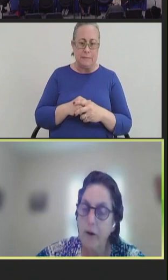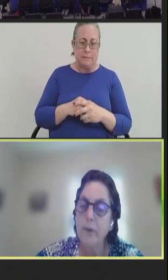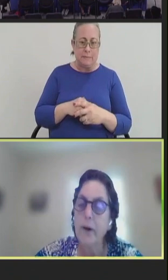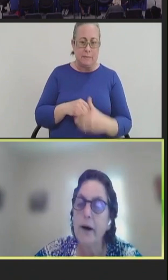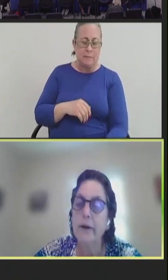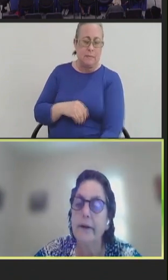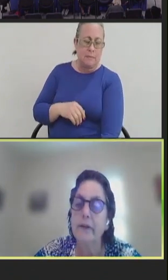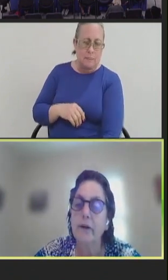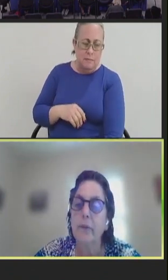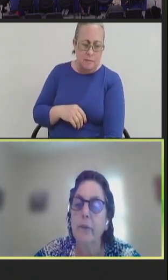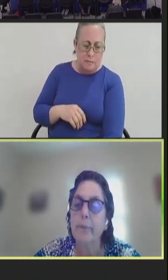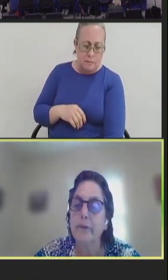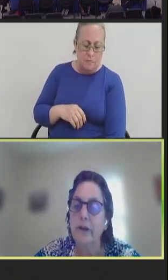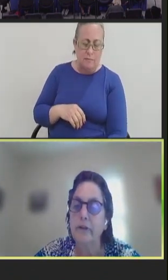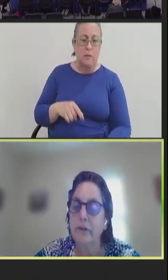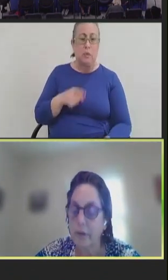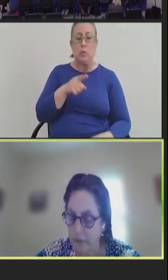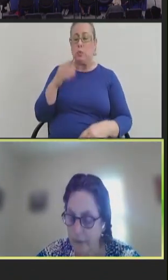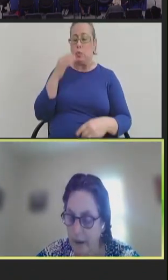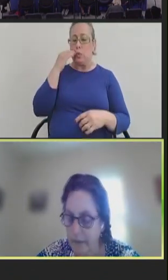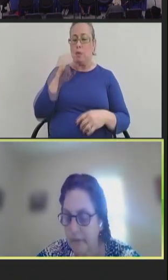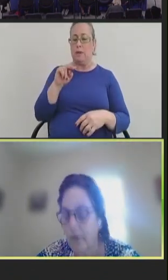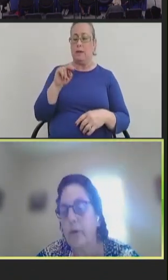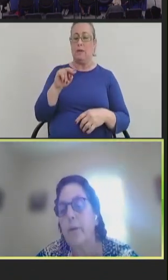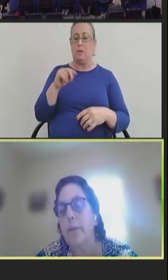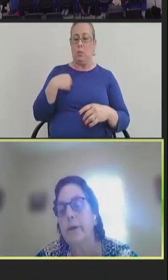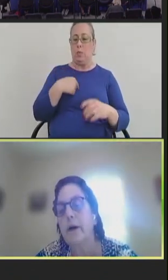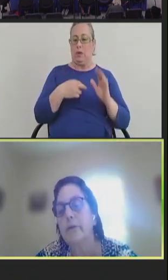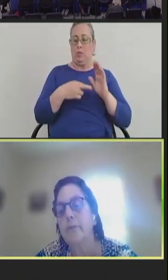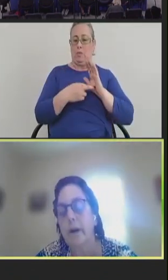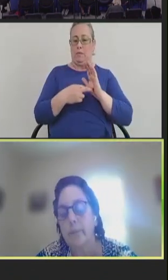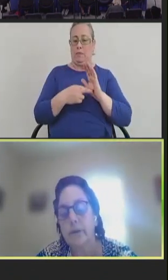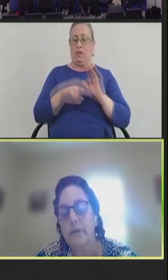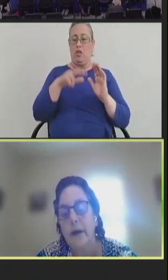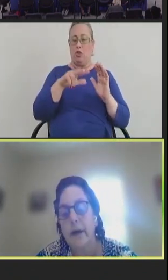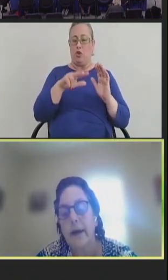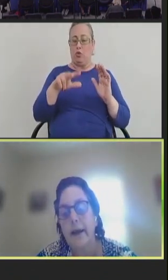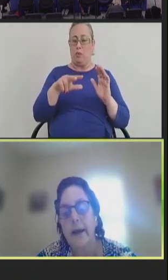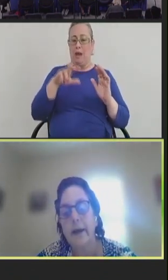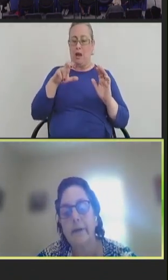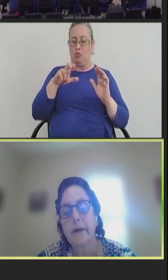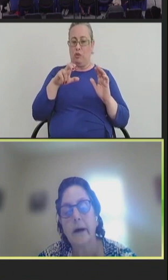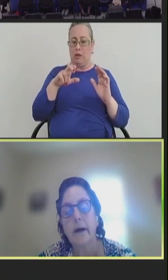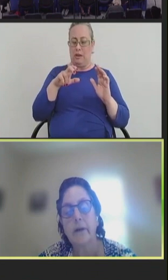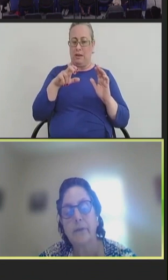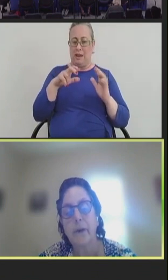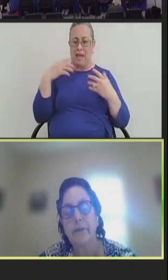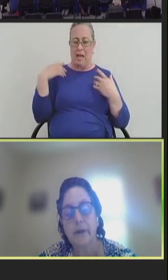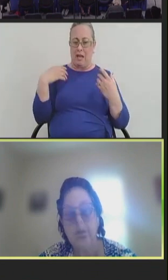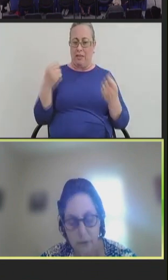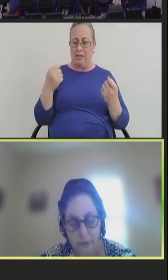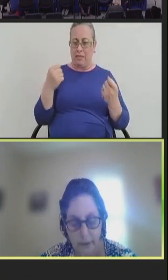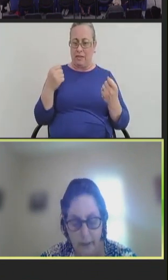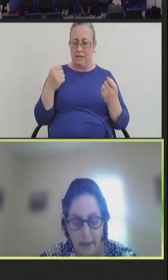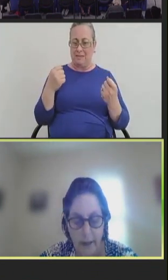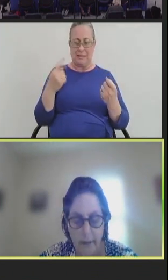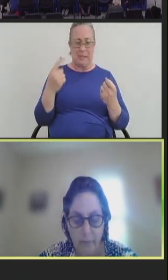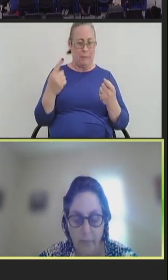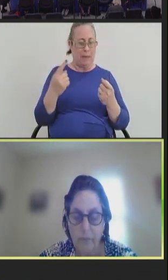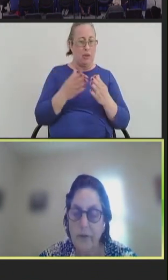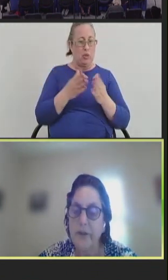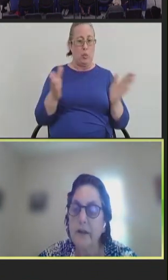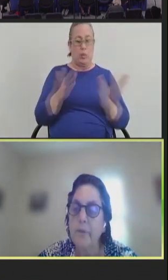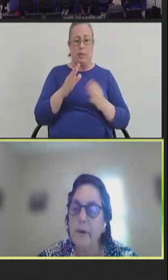As you know, NACHO represents 3,300 local public health departments and throughout the country.